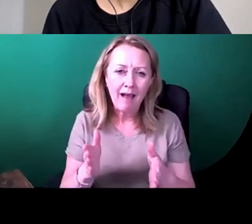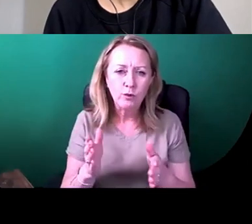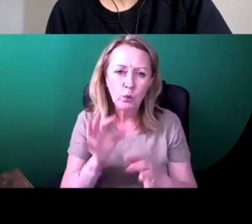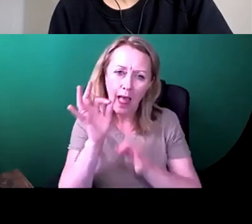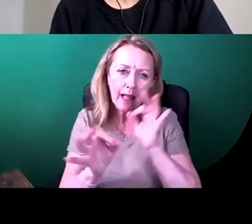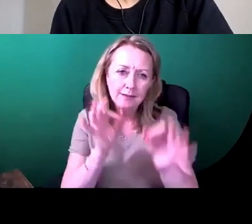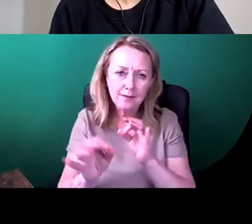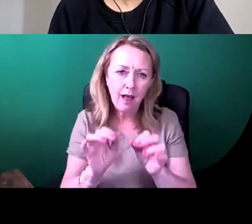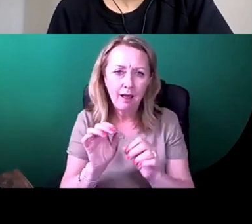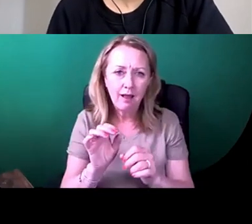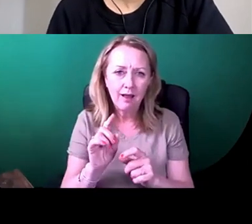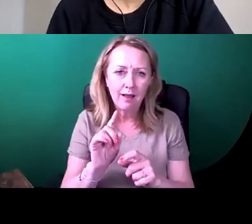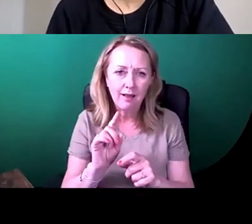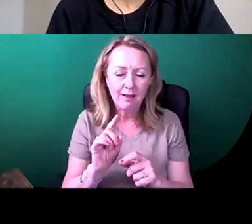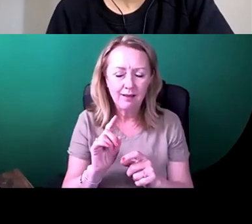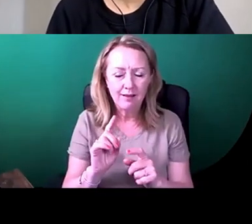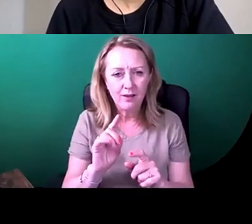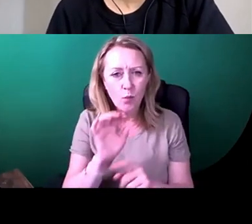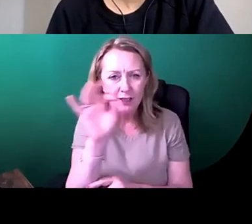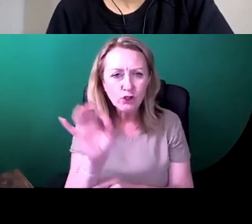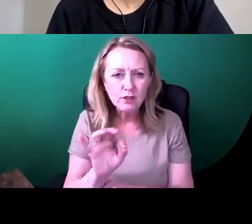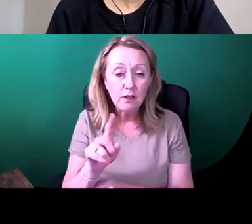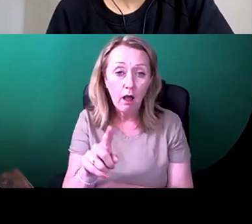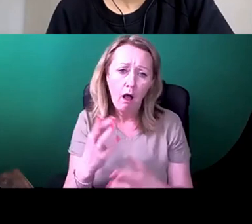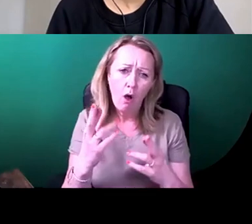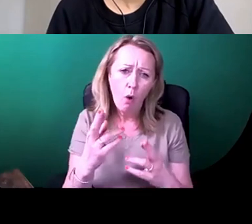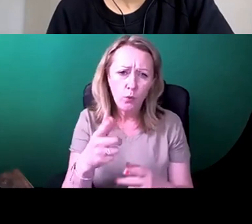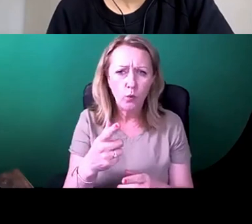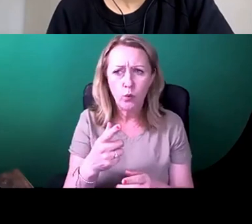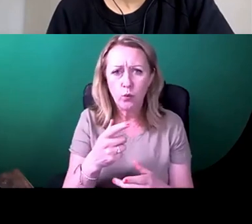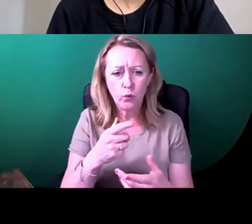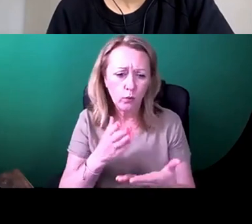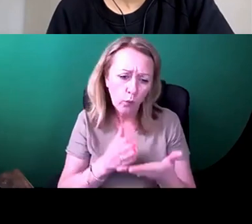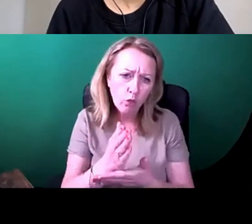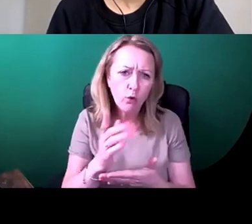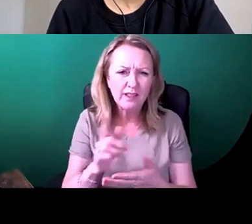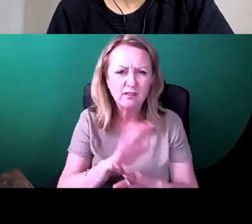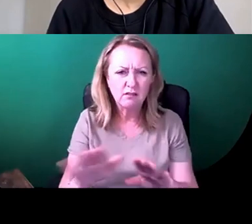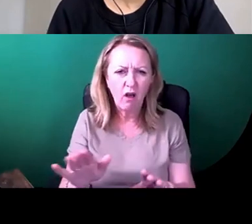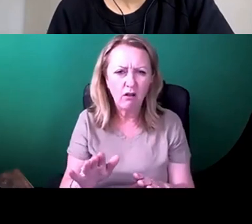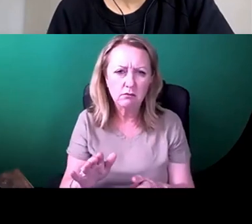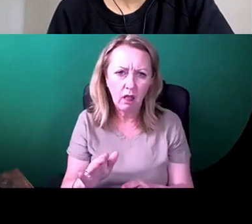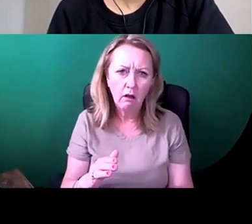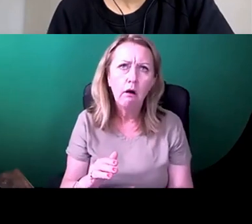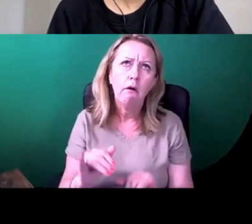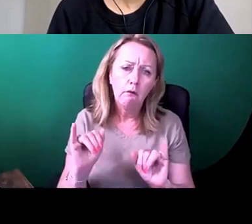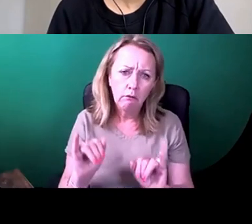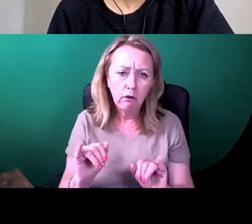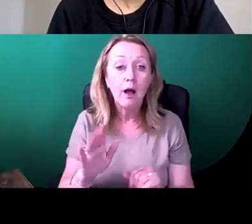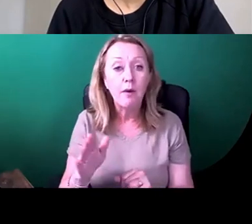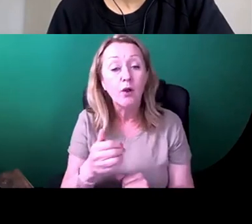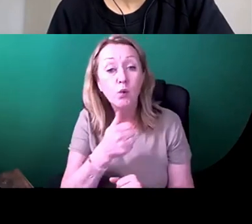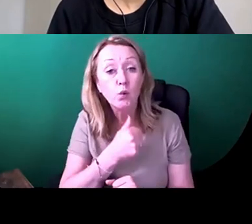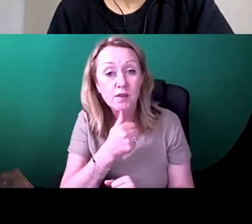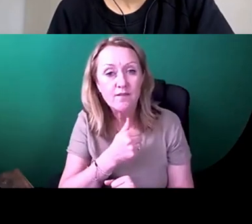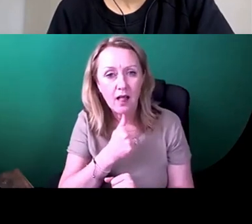answer. But I hope you find the process useful and not onerous. And I realise between July, August, and it